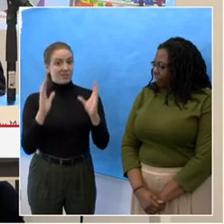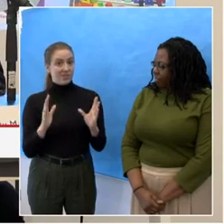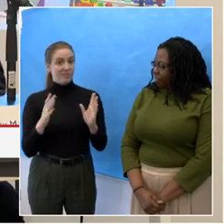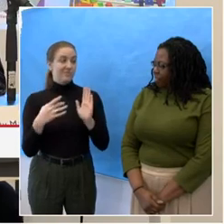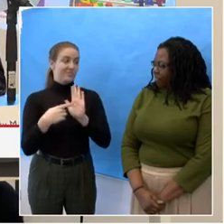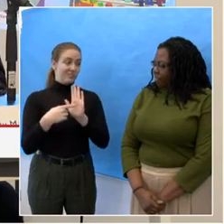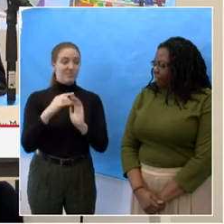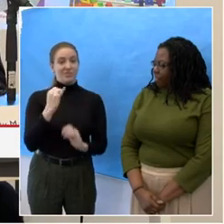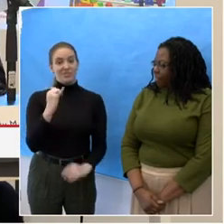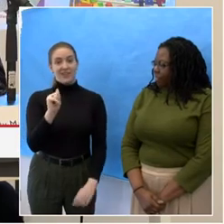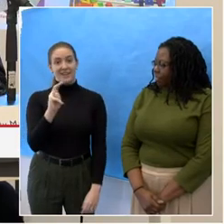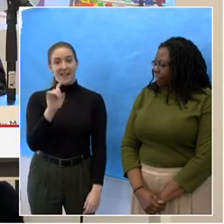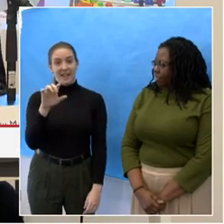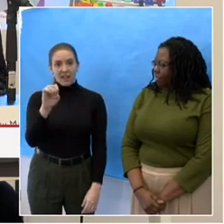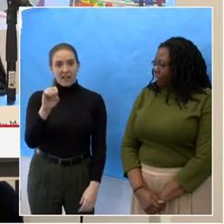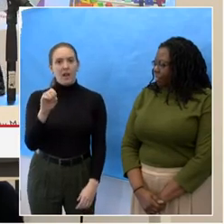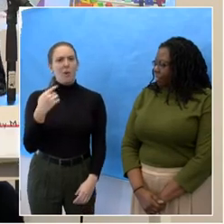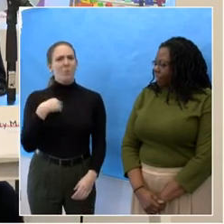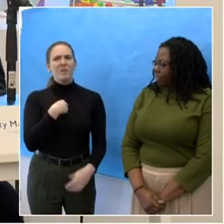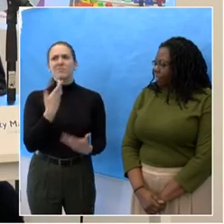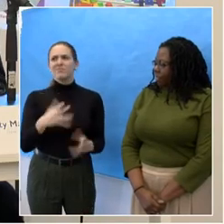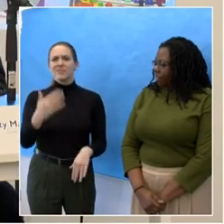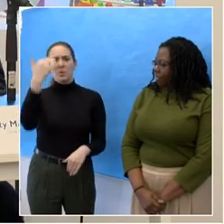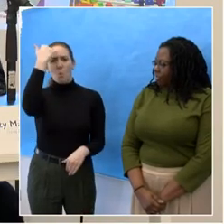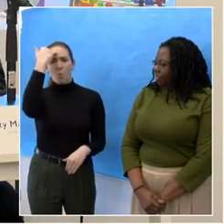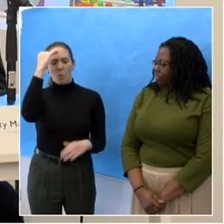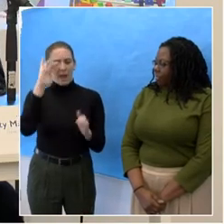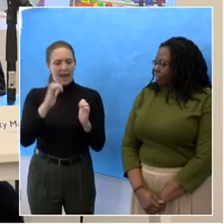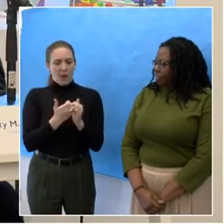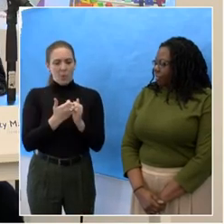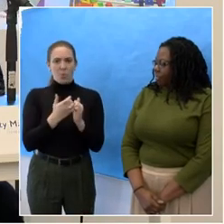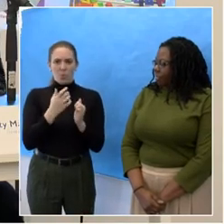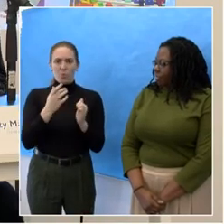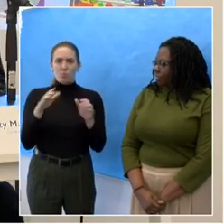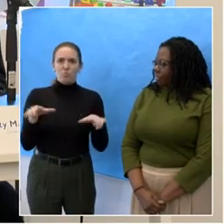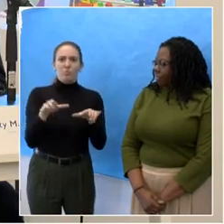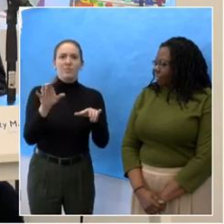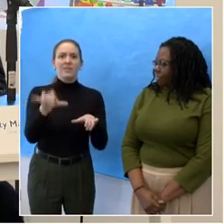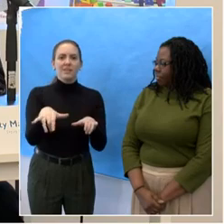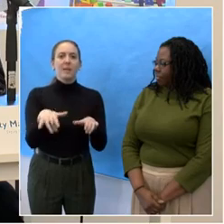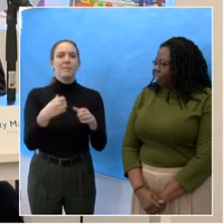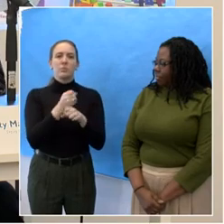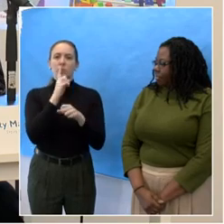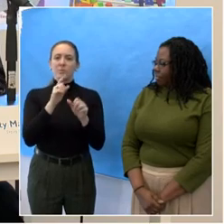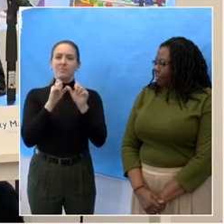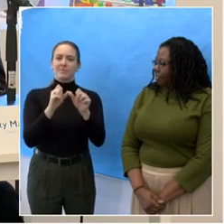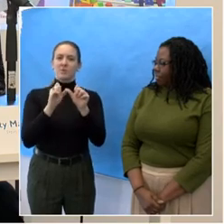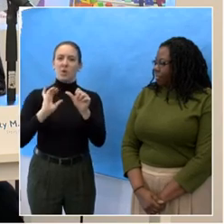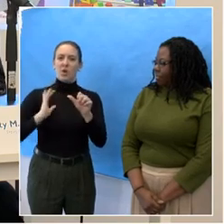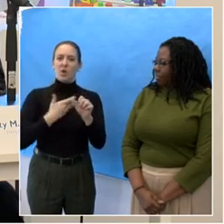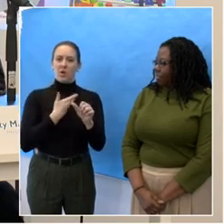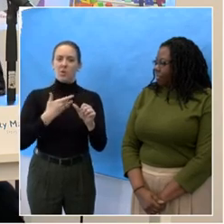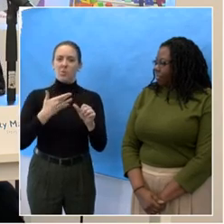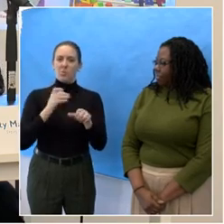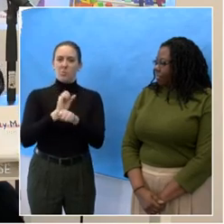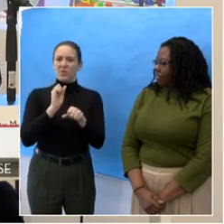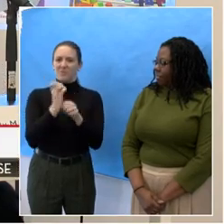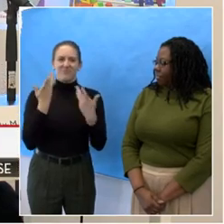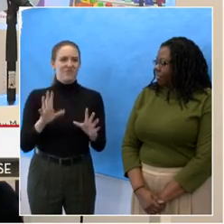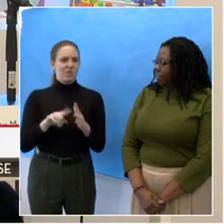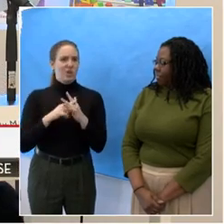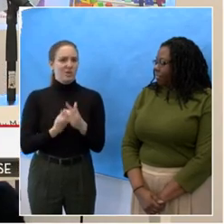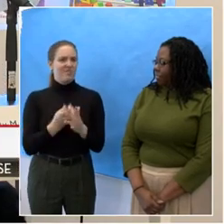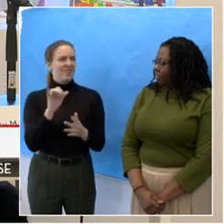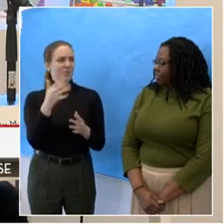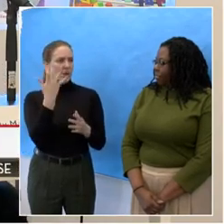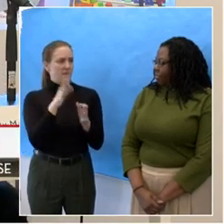the knowledge that we know how to do this, and ensure we continue the fine work that we've already begun. That's why this is important.